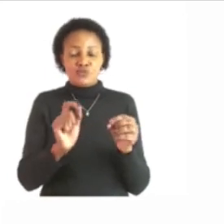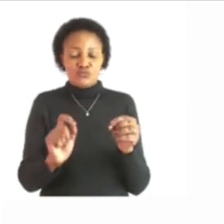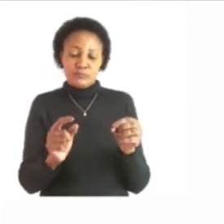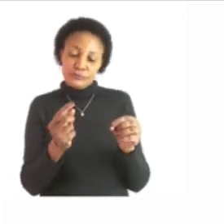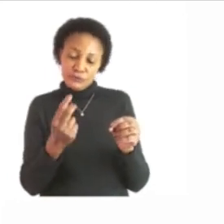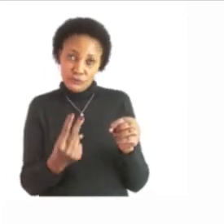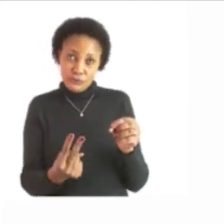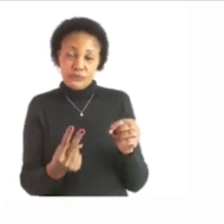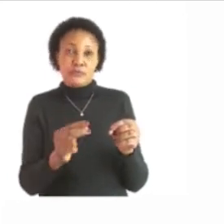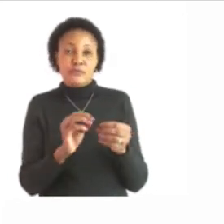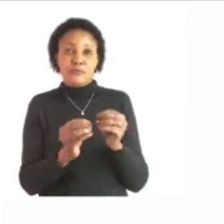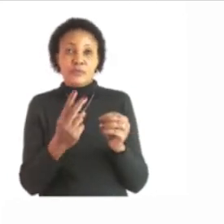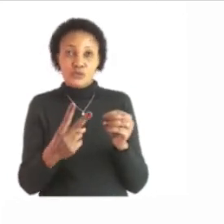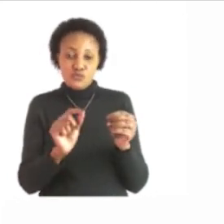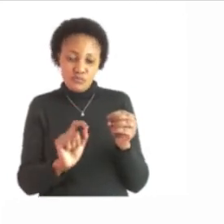block.